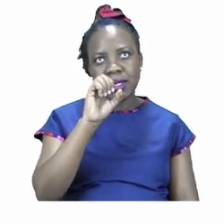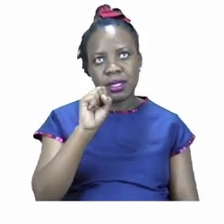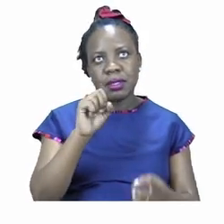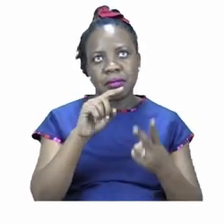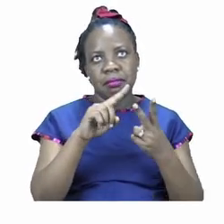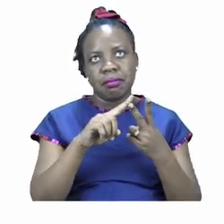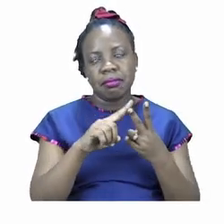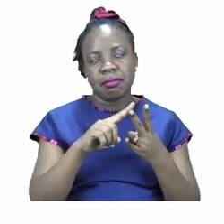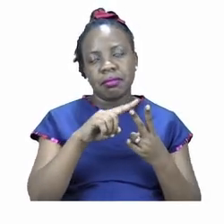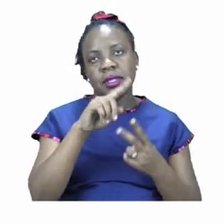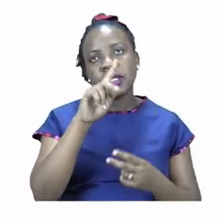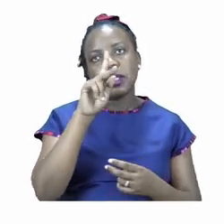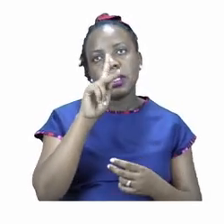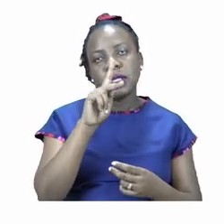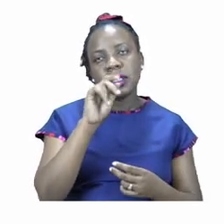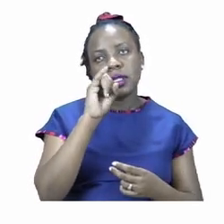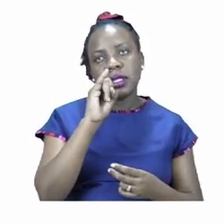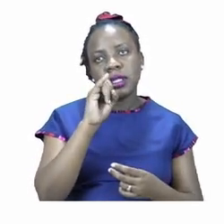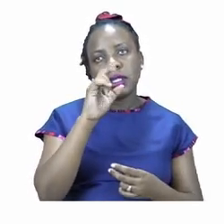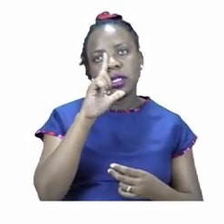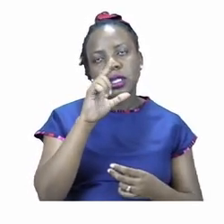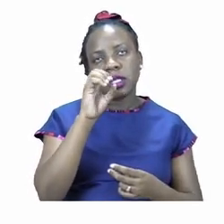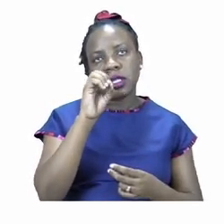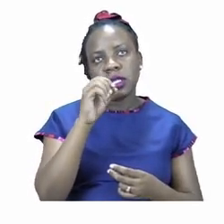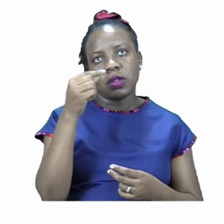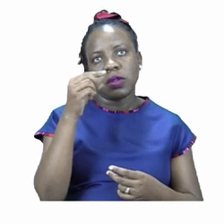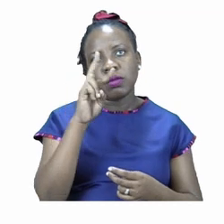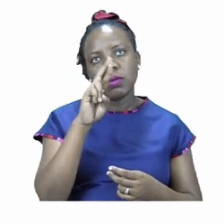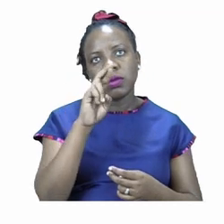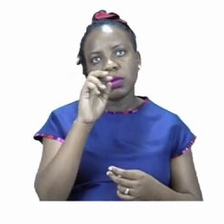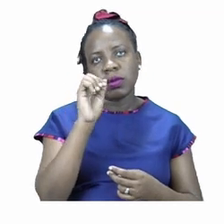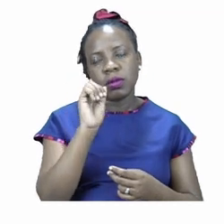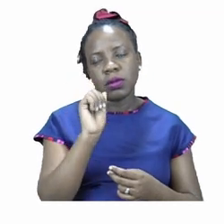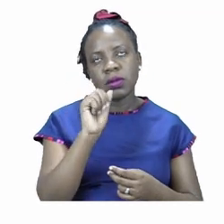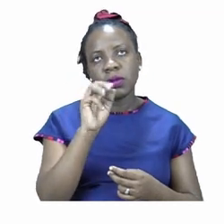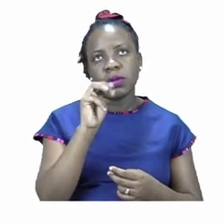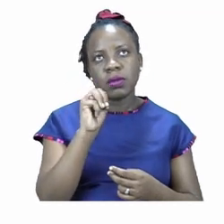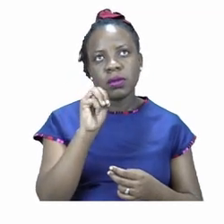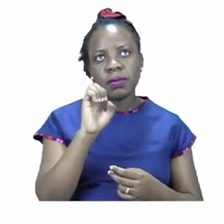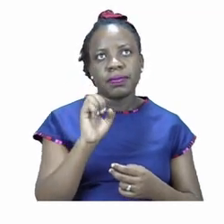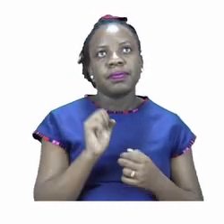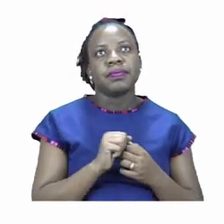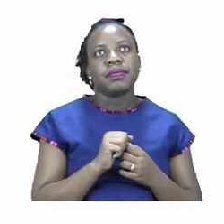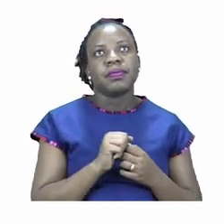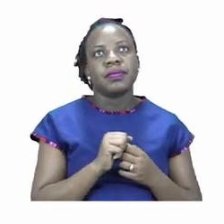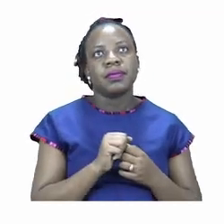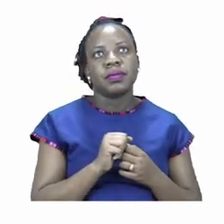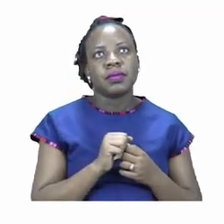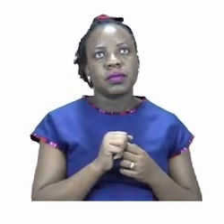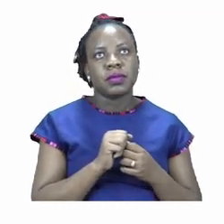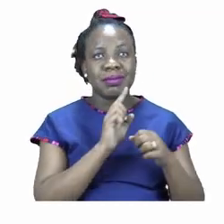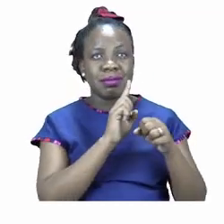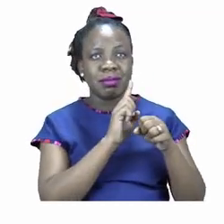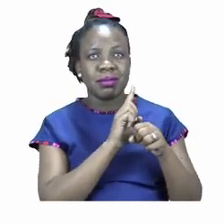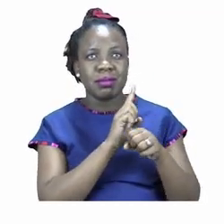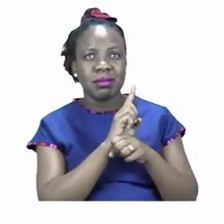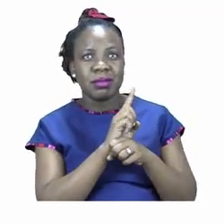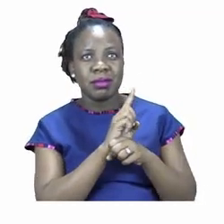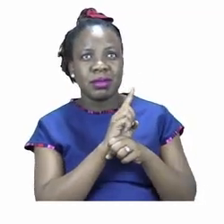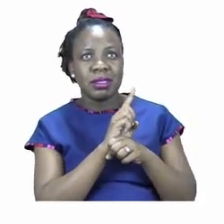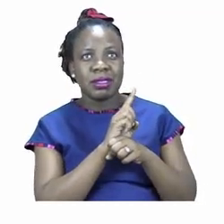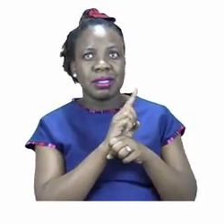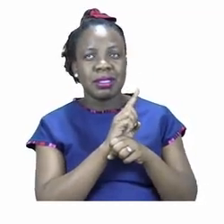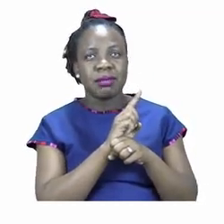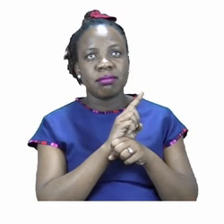First part is asking us to read the weight on each item for the following scales and write